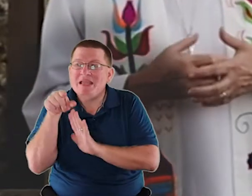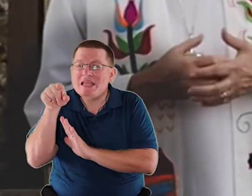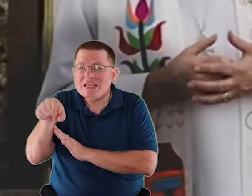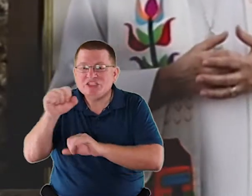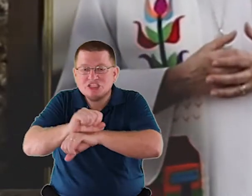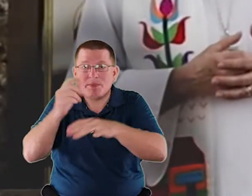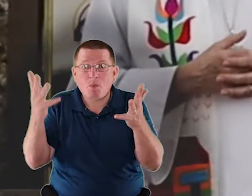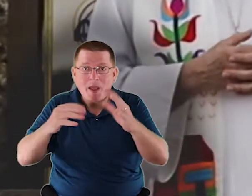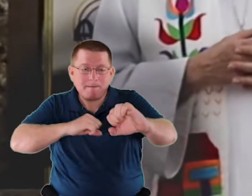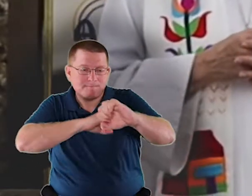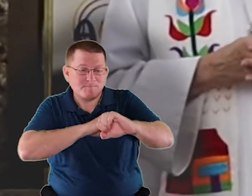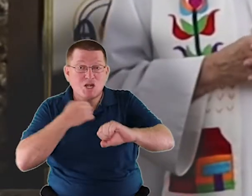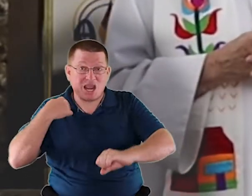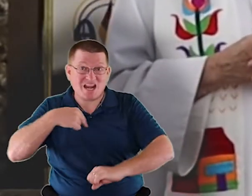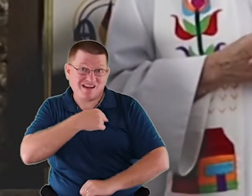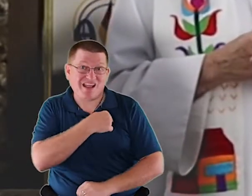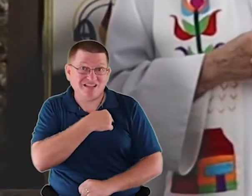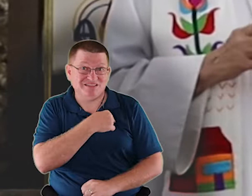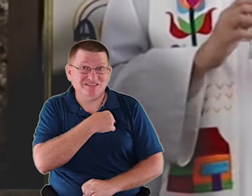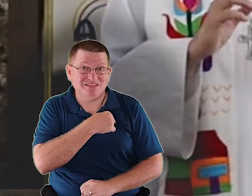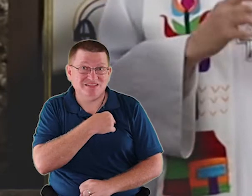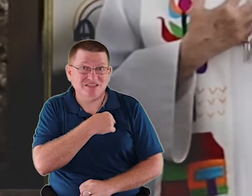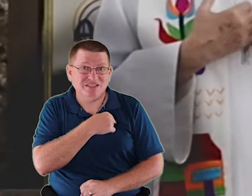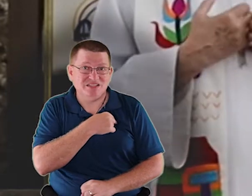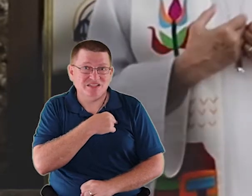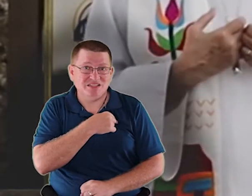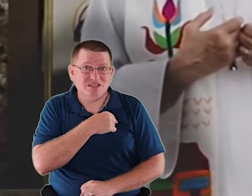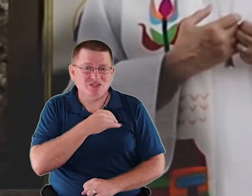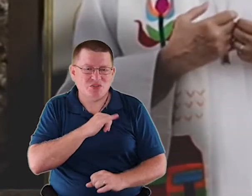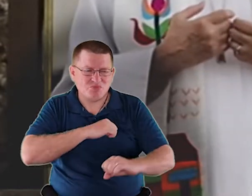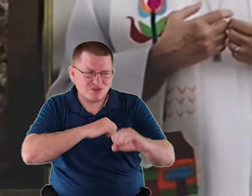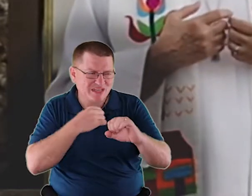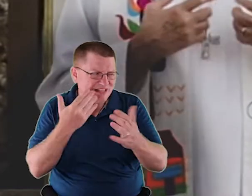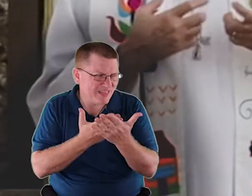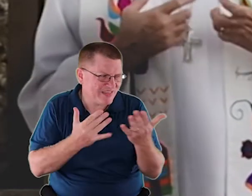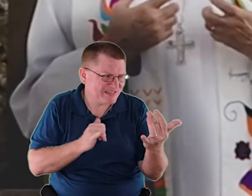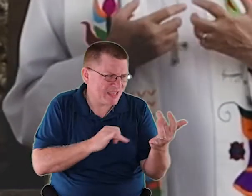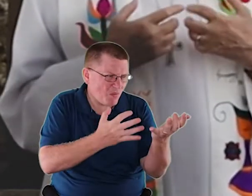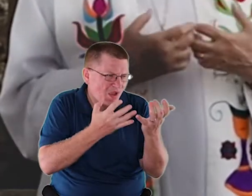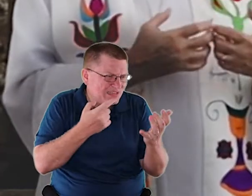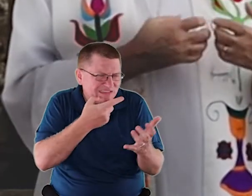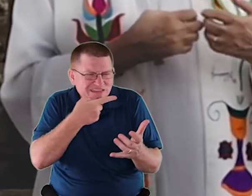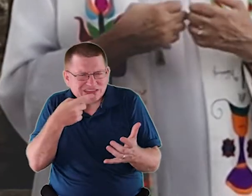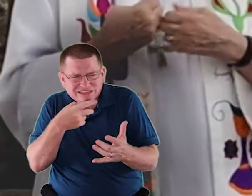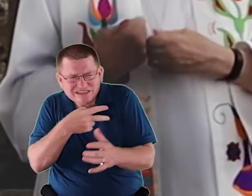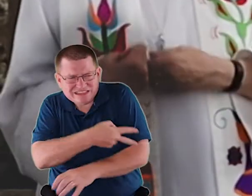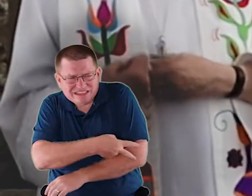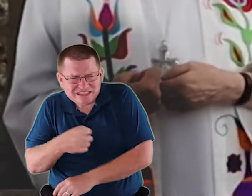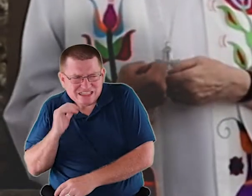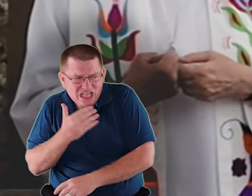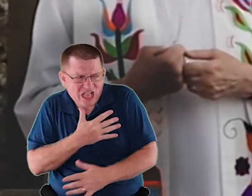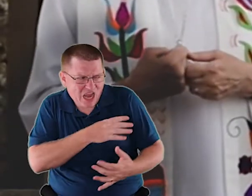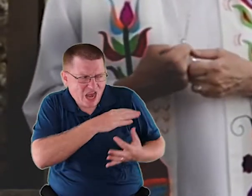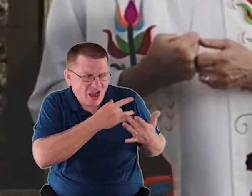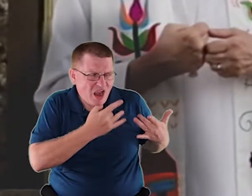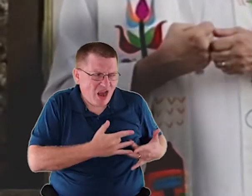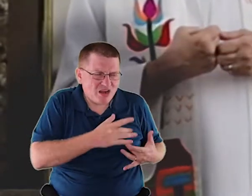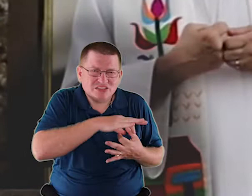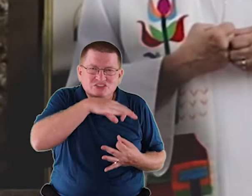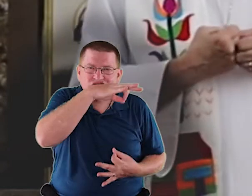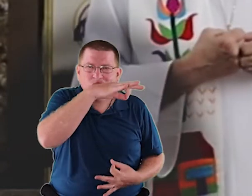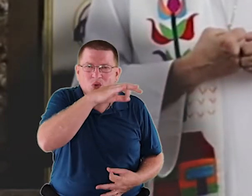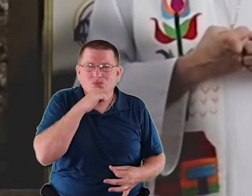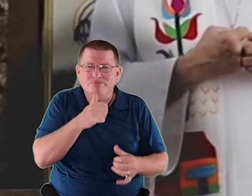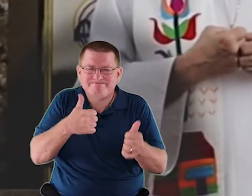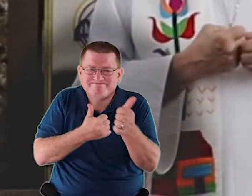things that would prevent us from following him with our whole heart, from those things that steal our heart and soul away